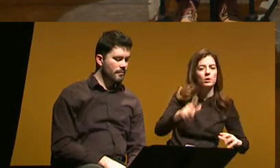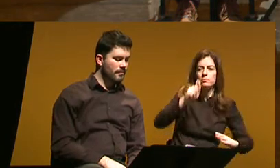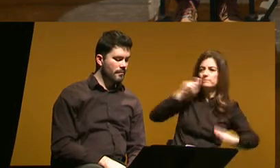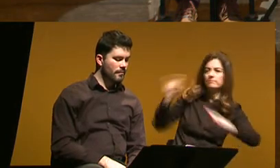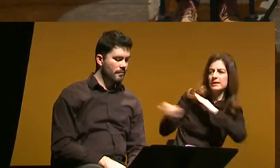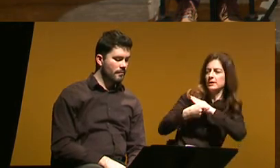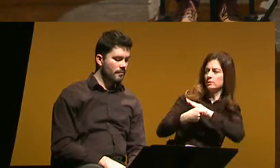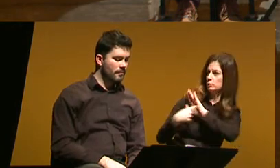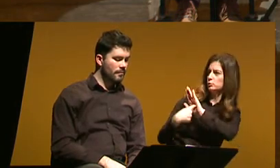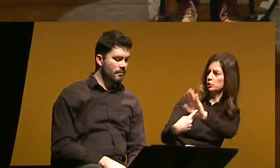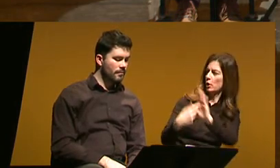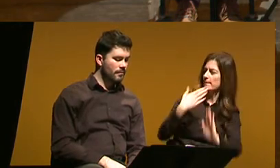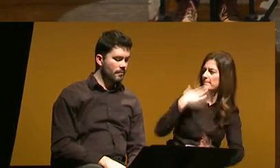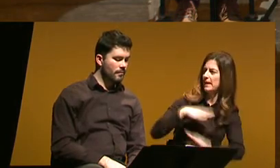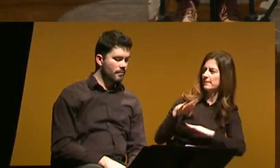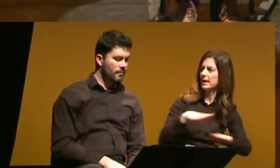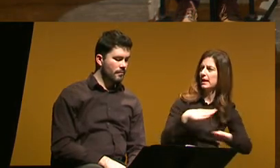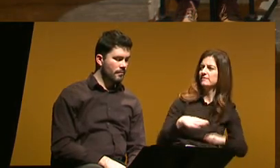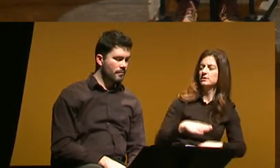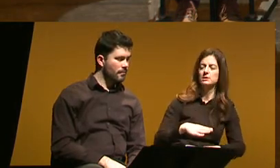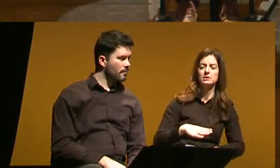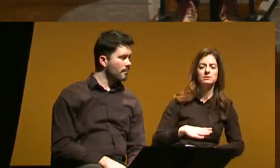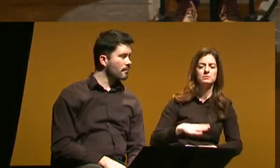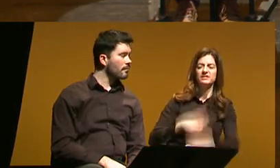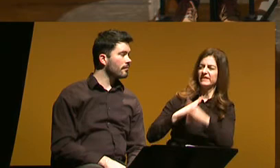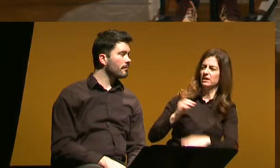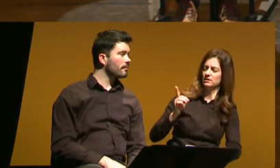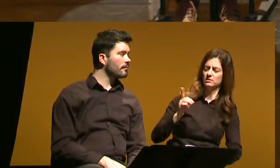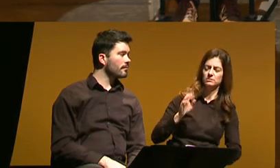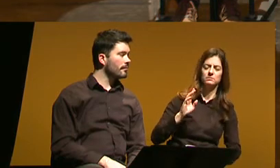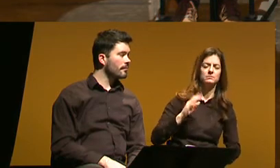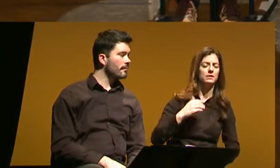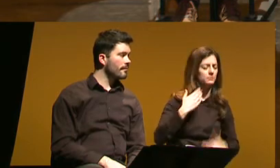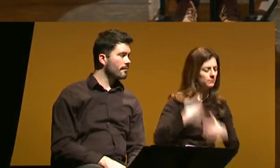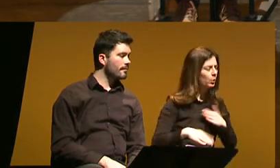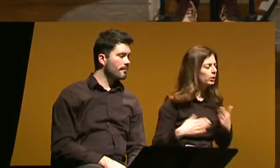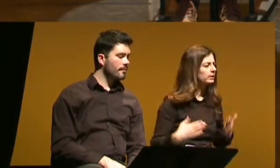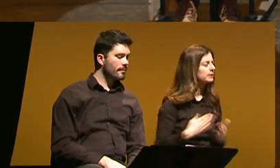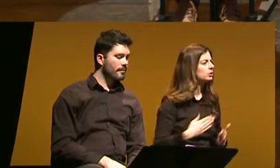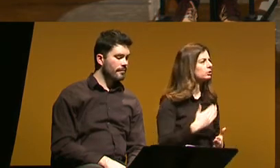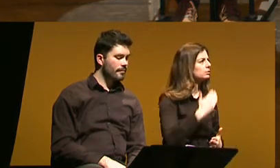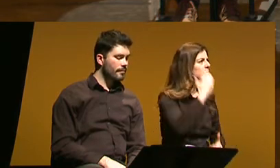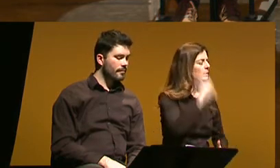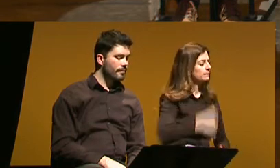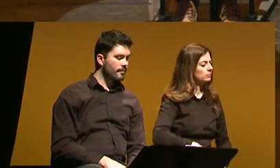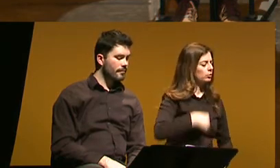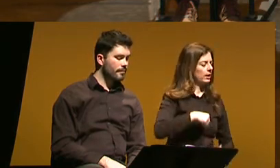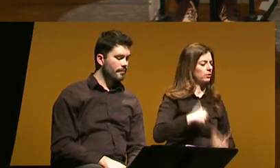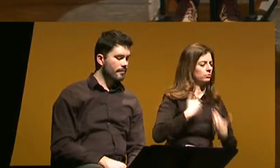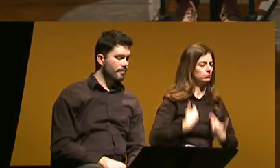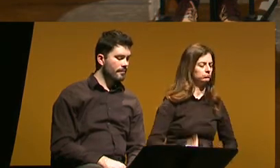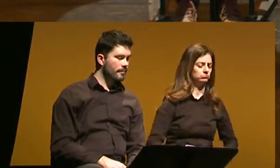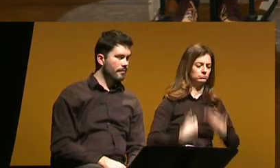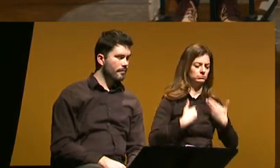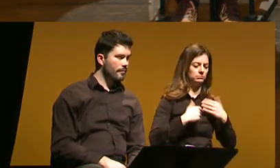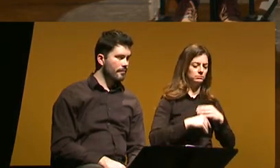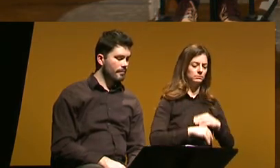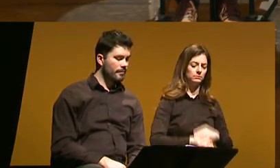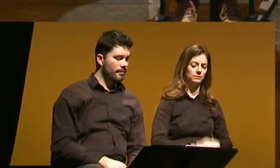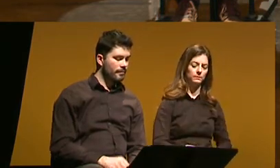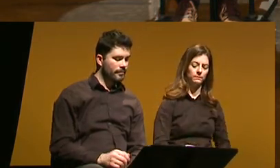there for Muslims. I don't need to defend myself. I know I was born here. I'm proud of who I am.